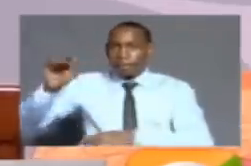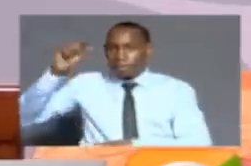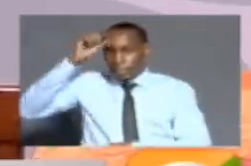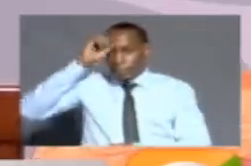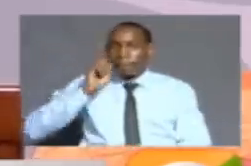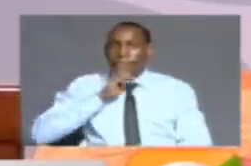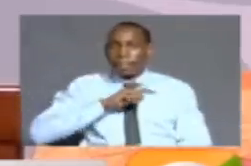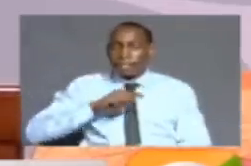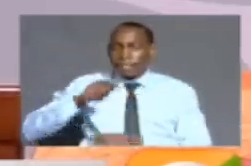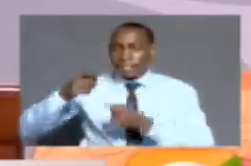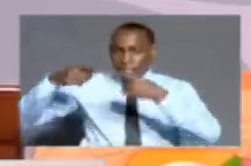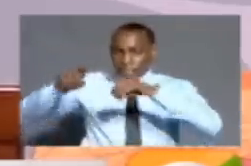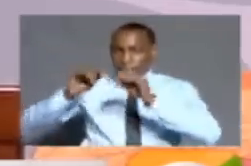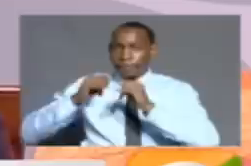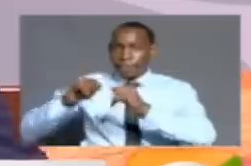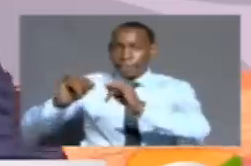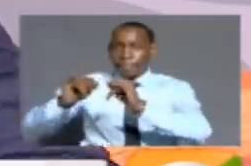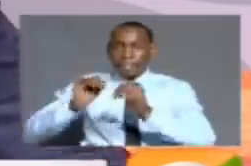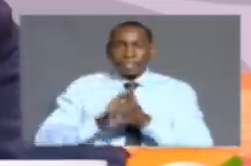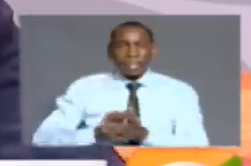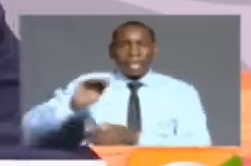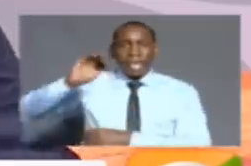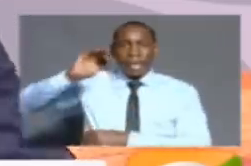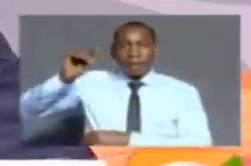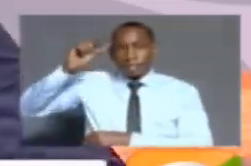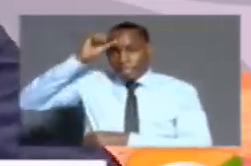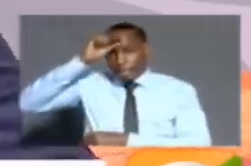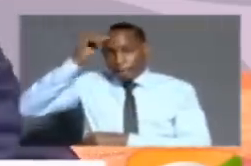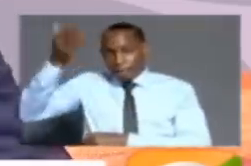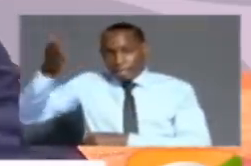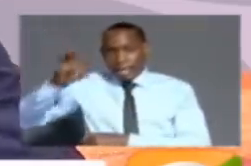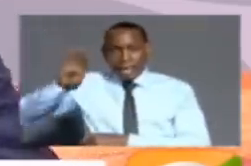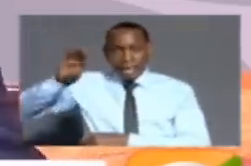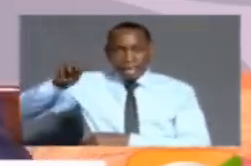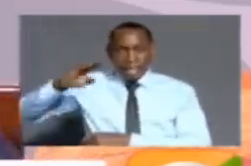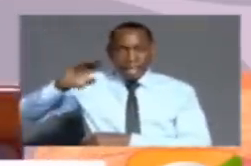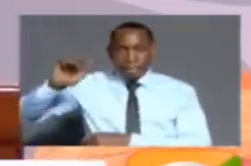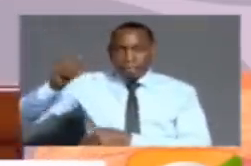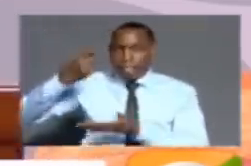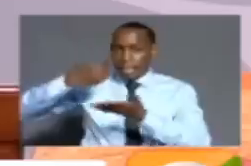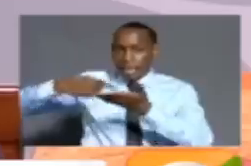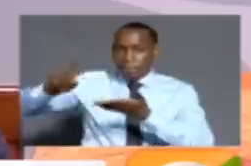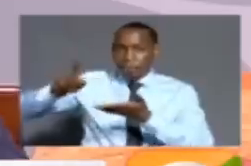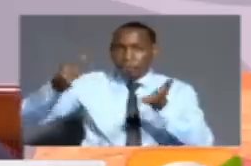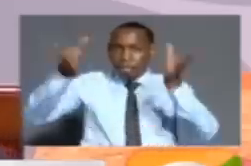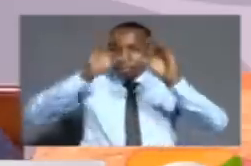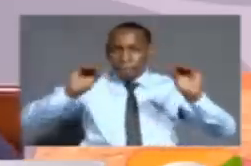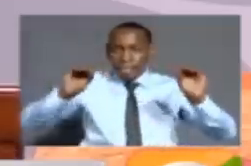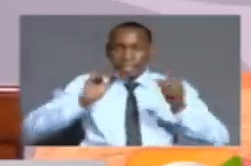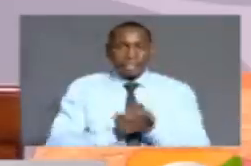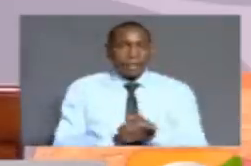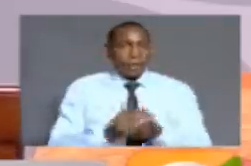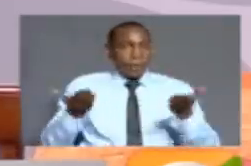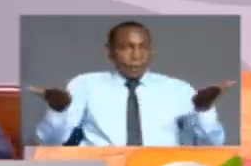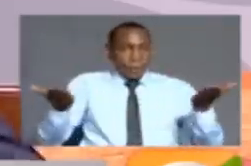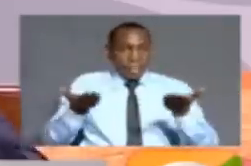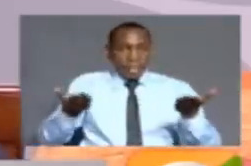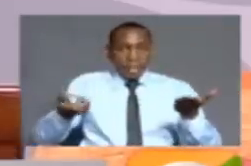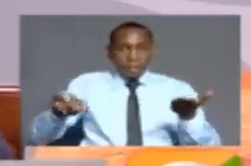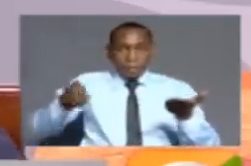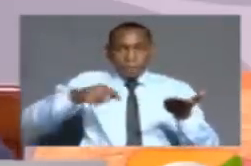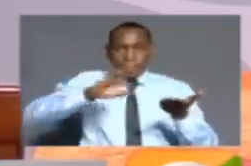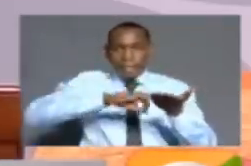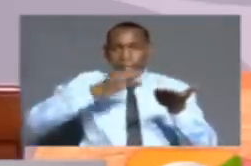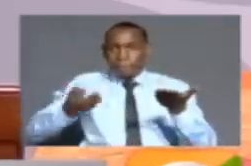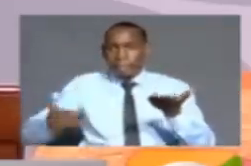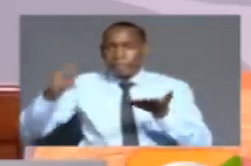supposed to be able to implement it. In the county government, the MCAs approves a budget. Yep. Where we fail is